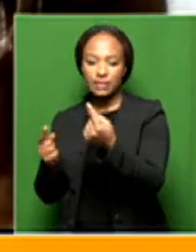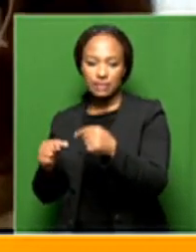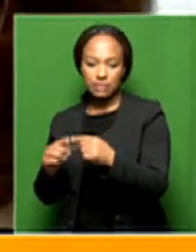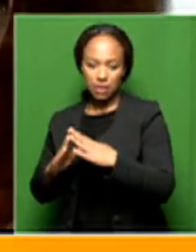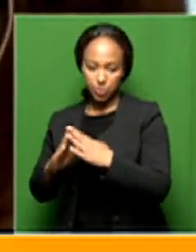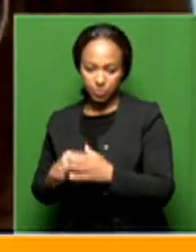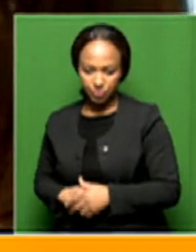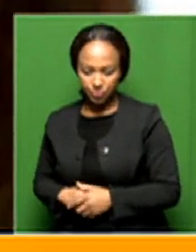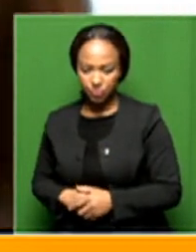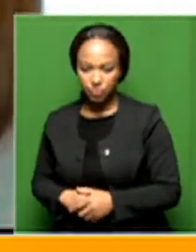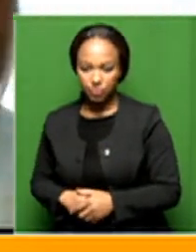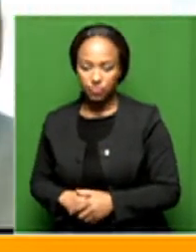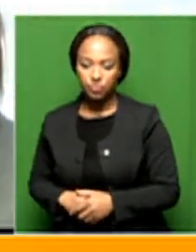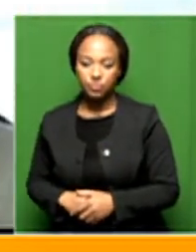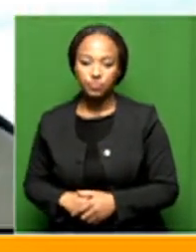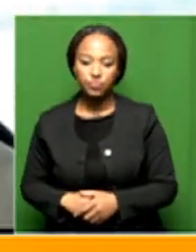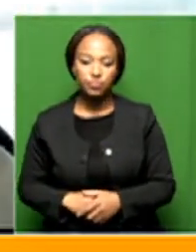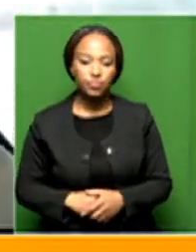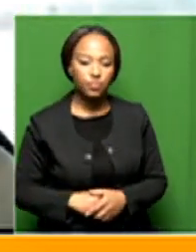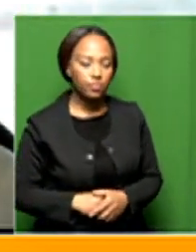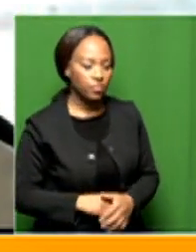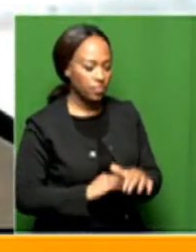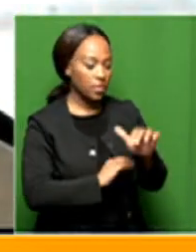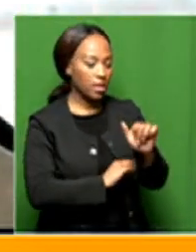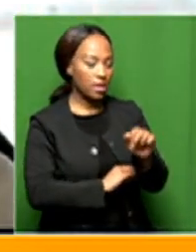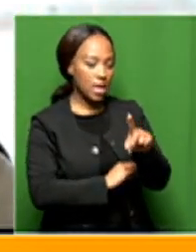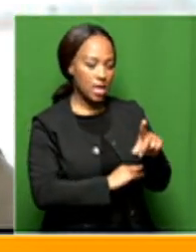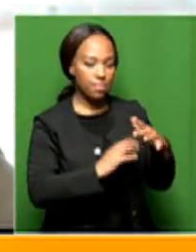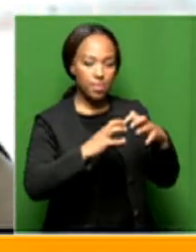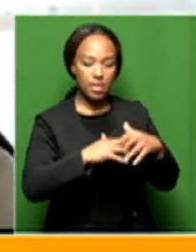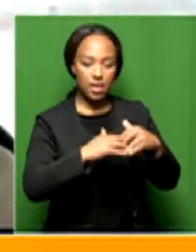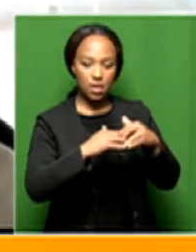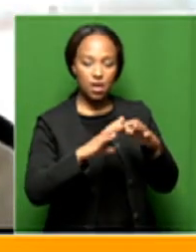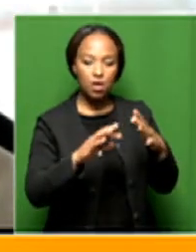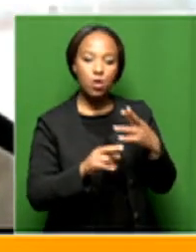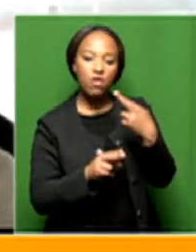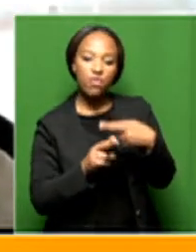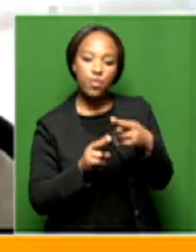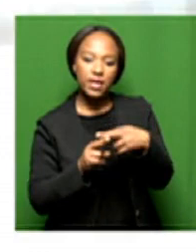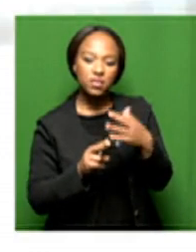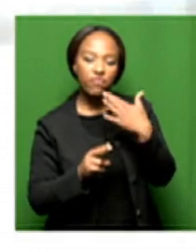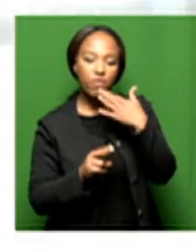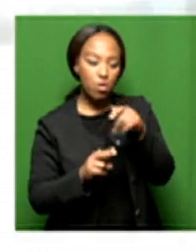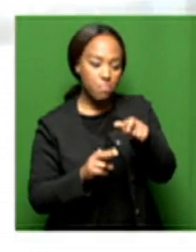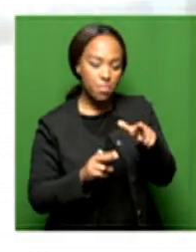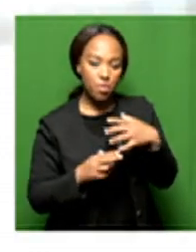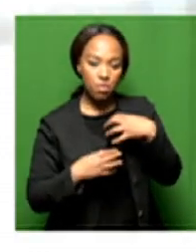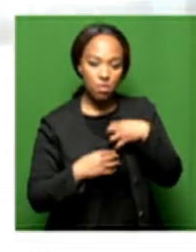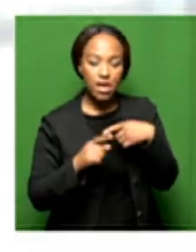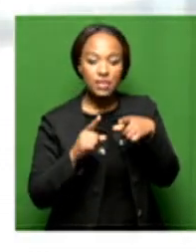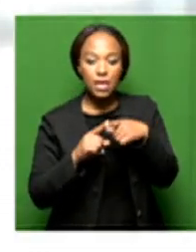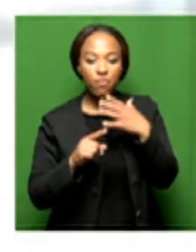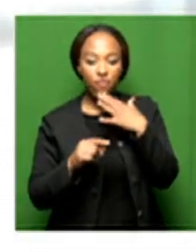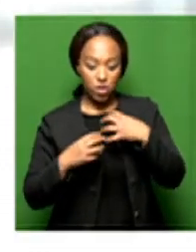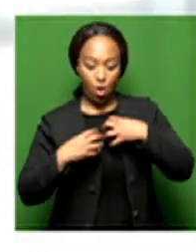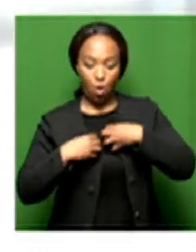Yes, so the app is basically set up to make renting easier and awesome for tenants, agents and